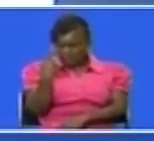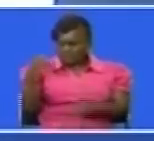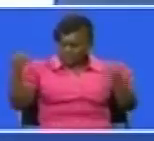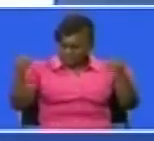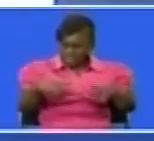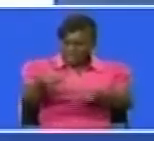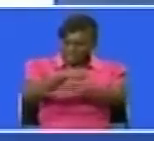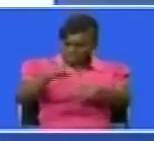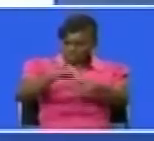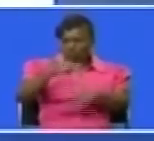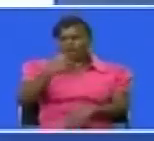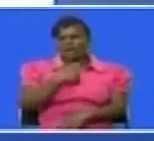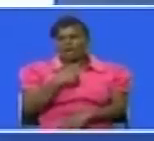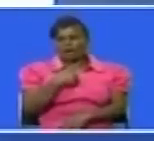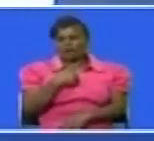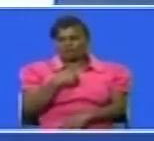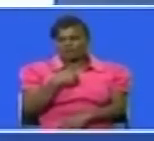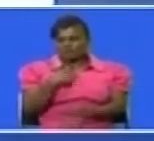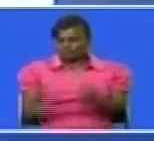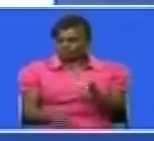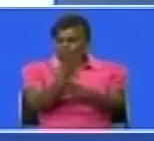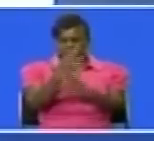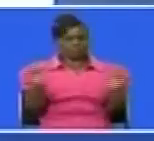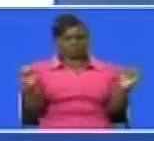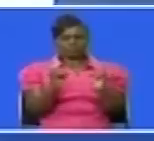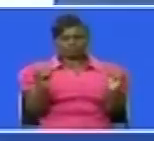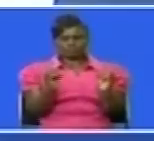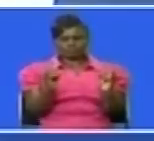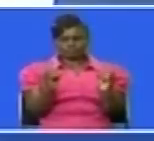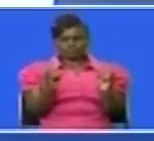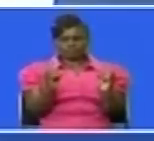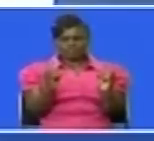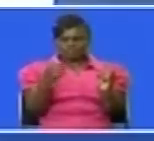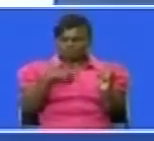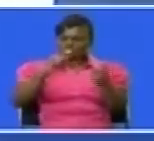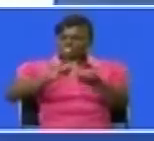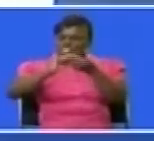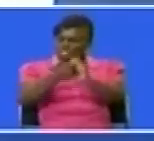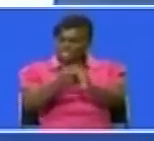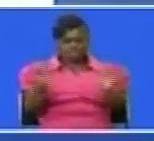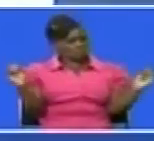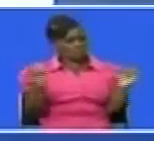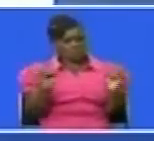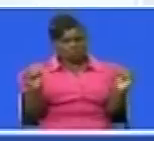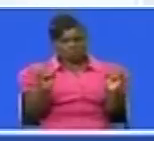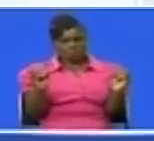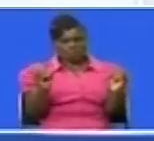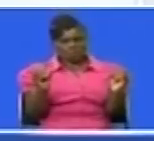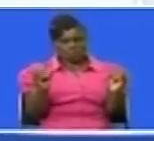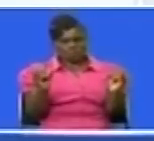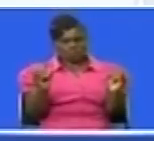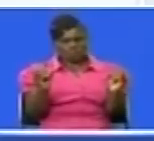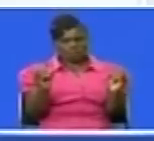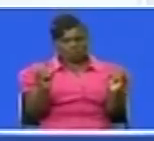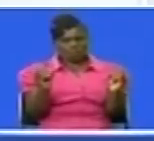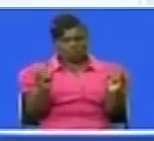got the nation. Mm-hmm. We did not create, did not come from us. You know, and we did not reform it after we got that state, you know, after we